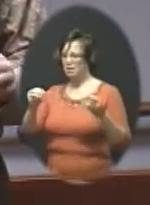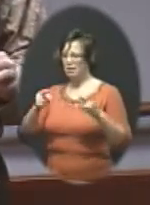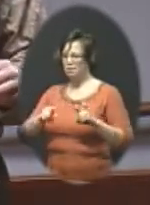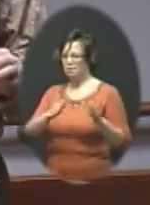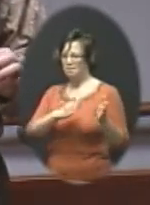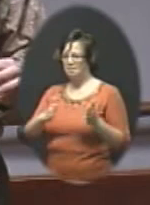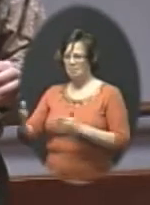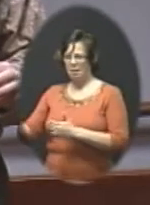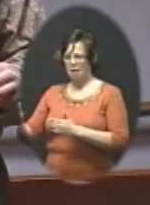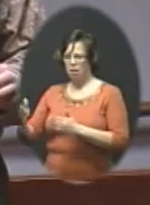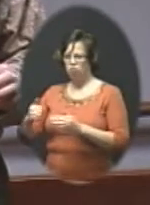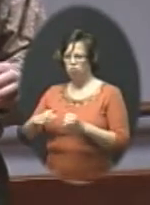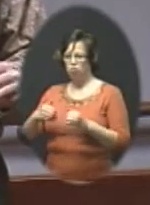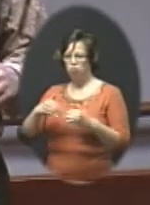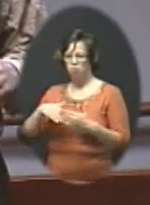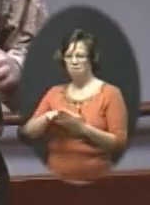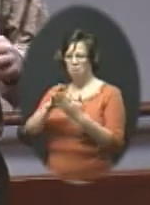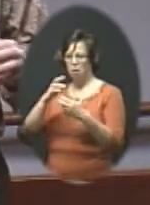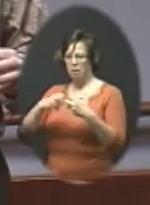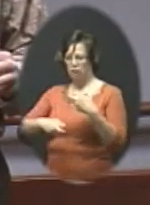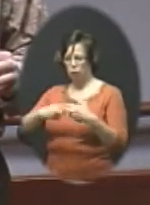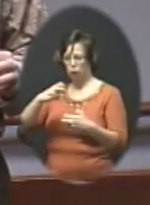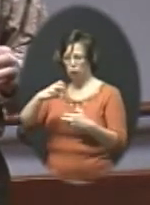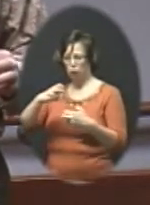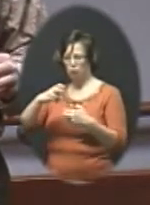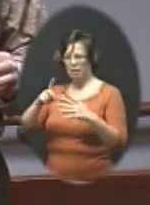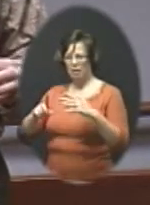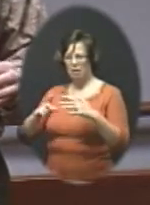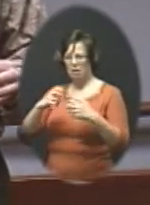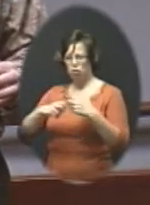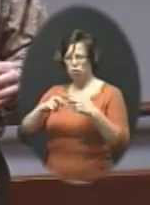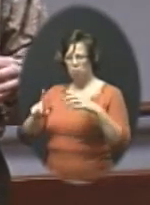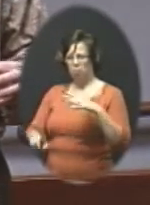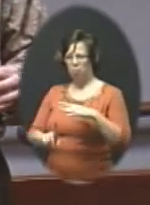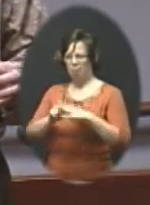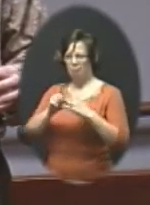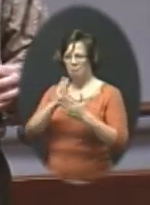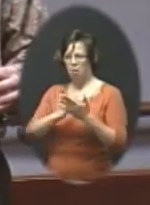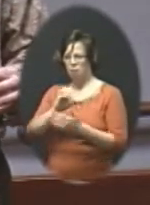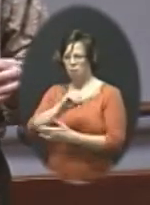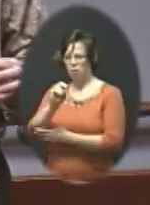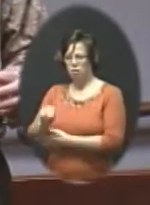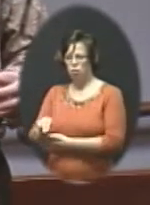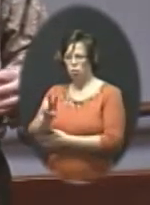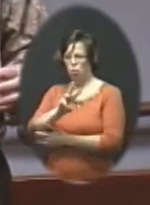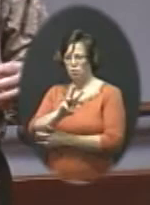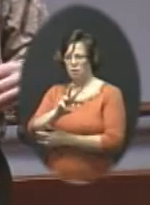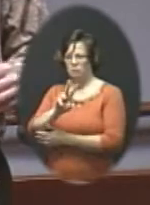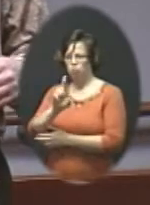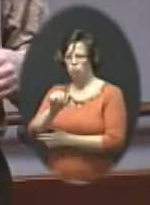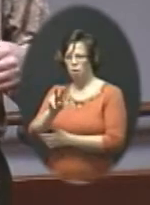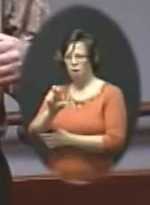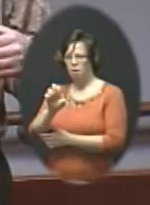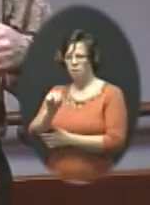planned to be addressed the issue. The issue came up as part of Olathe Northwest Raven Parent Organization meeting.